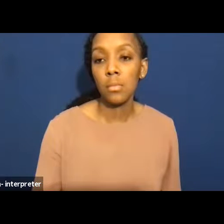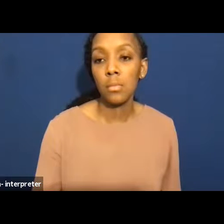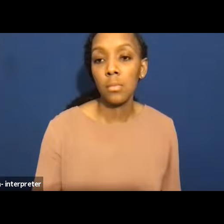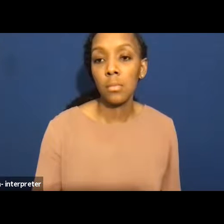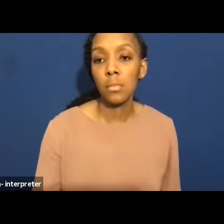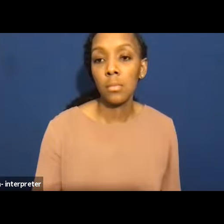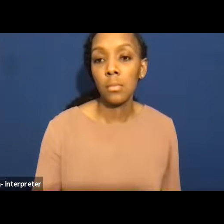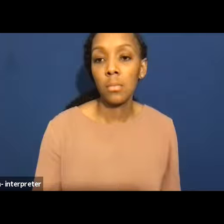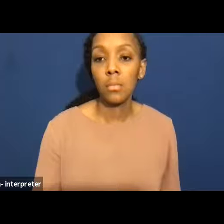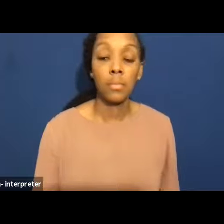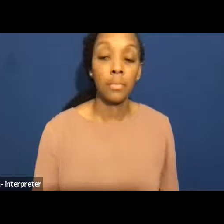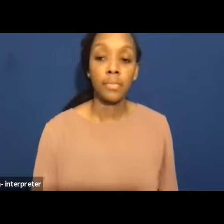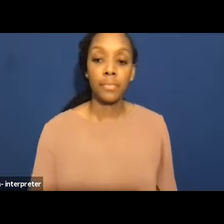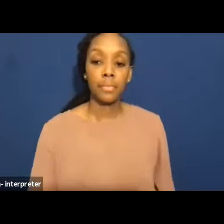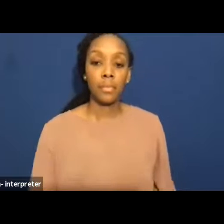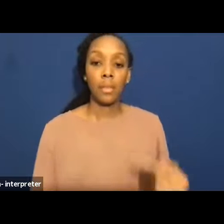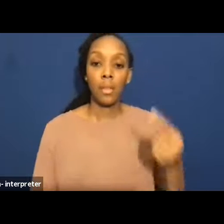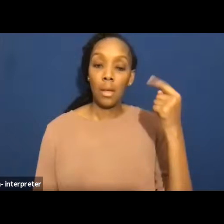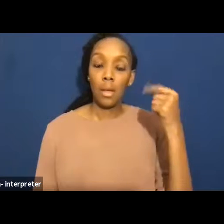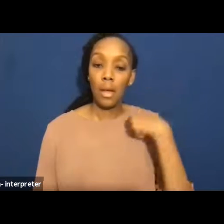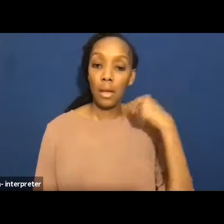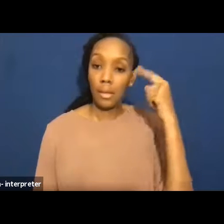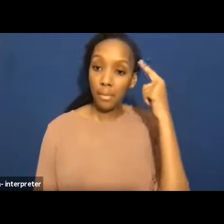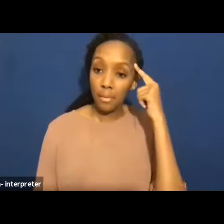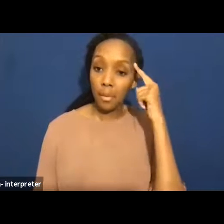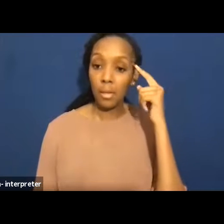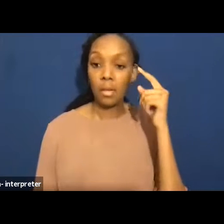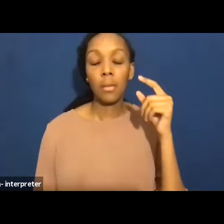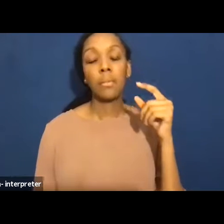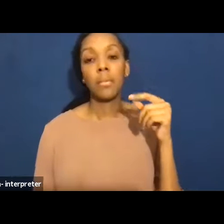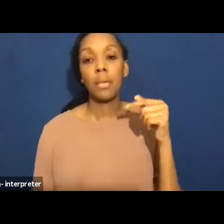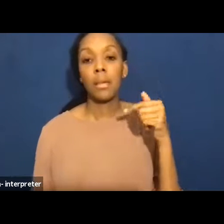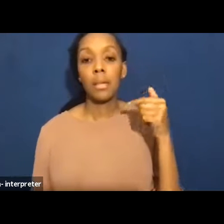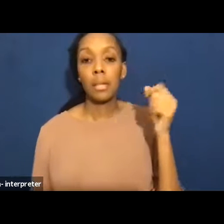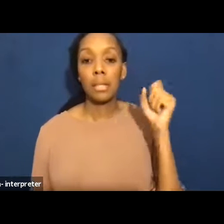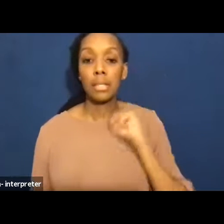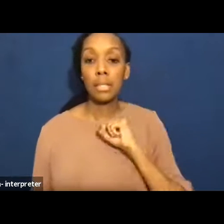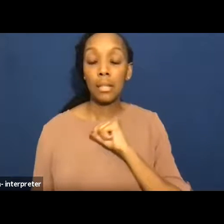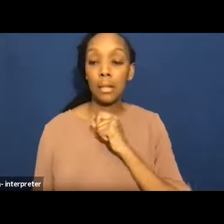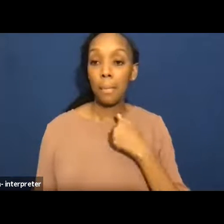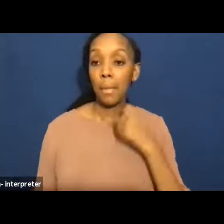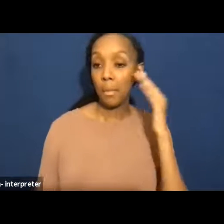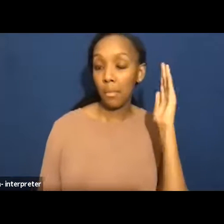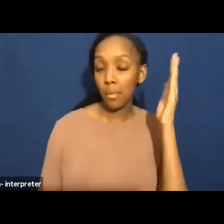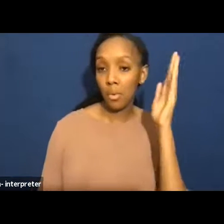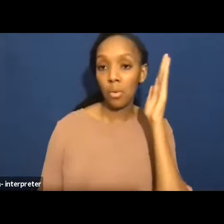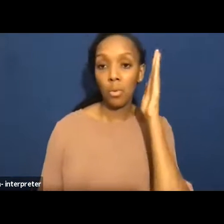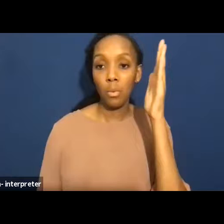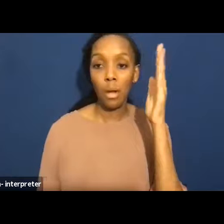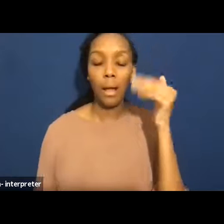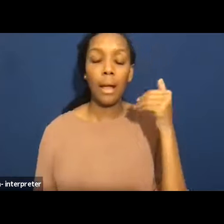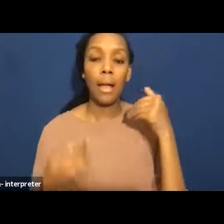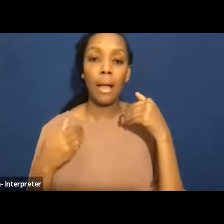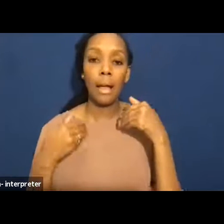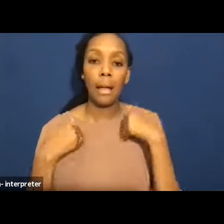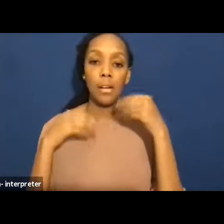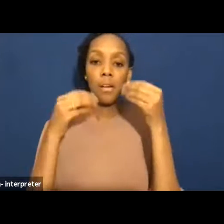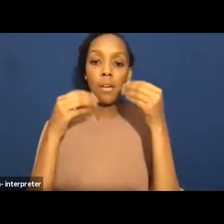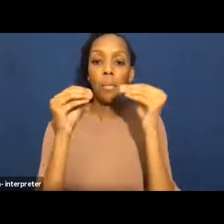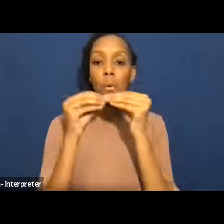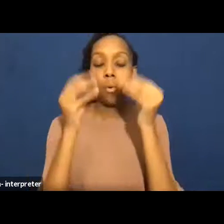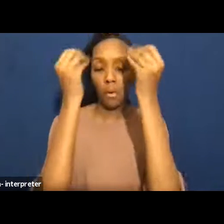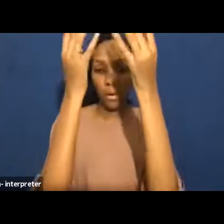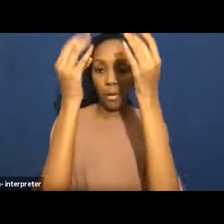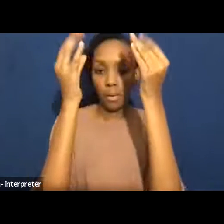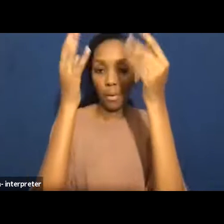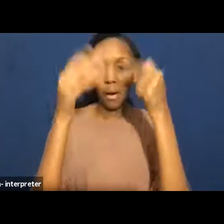Yeah, I think that within the faculty senate, I think that we're going to present it, and within, I think we can get more information. I think this was the one that we got